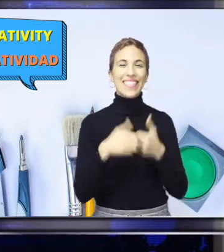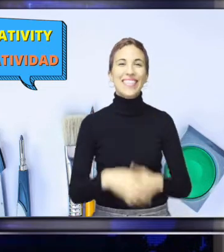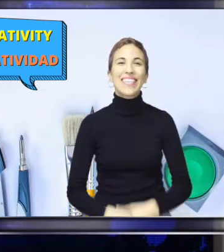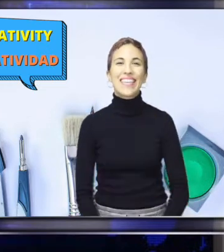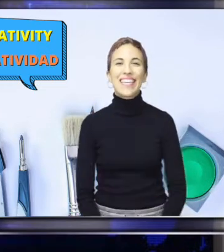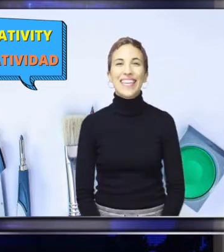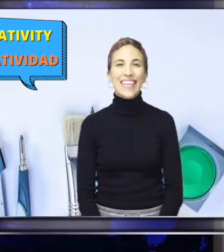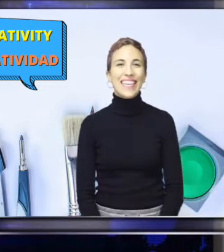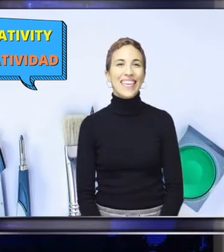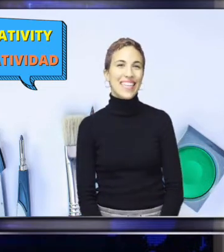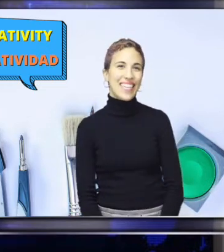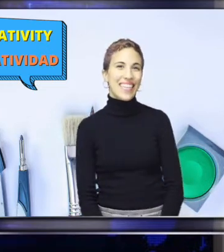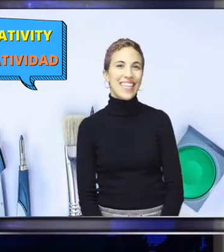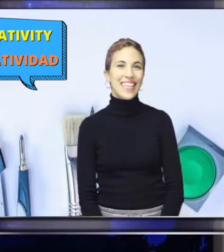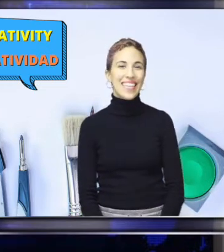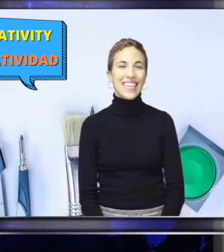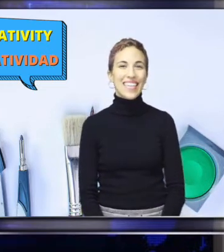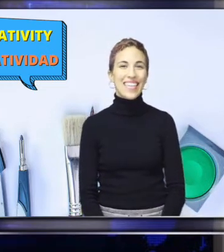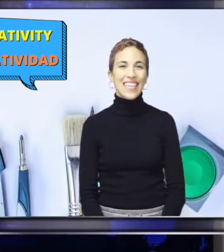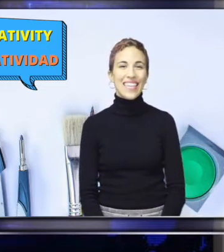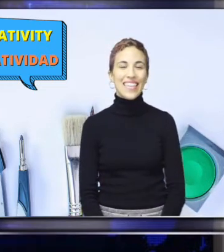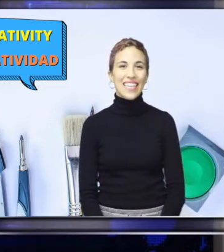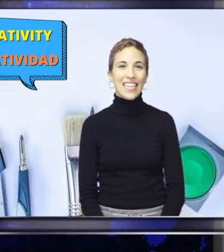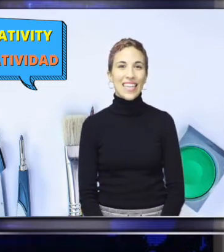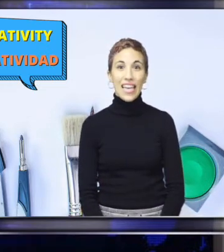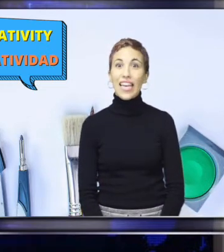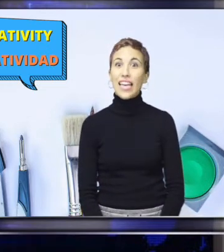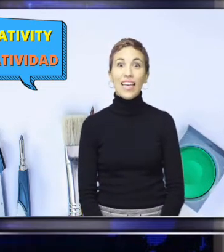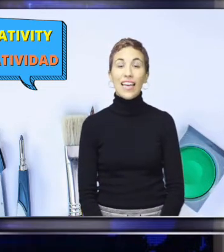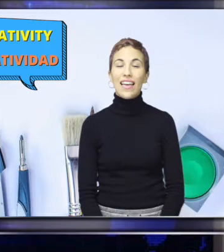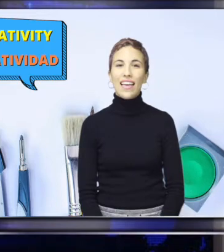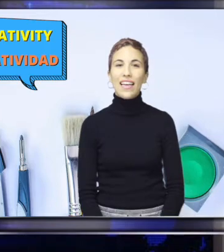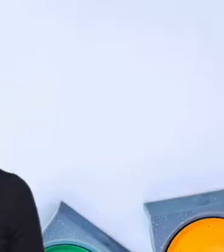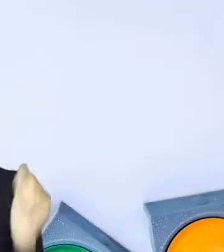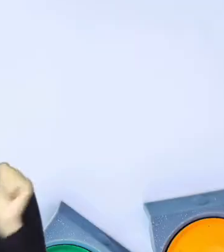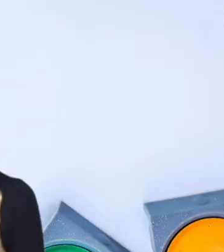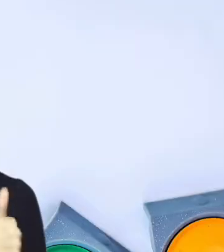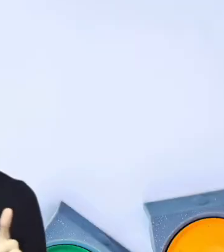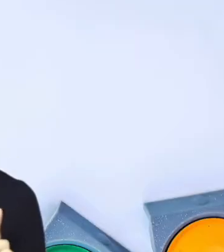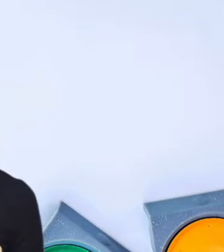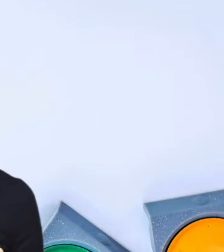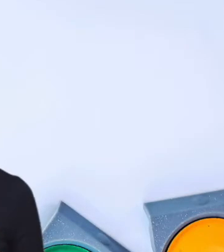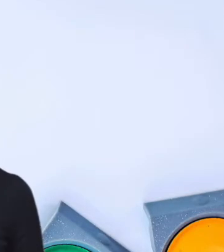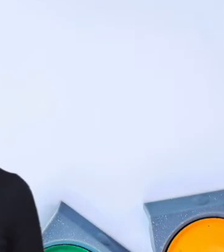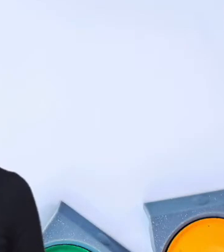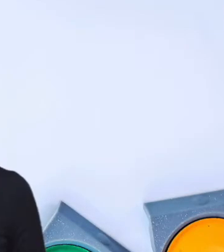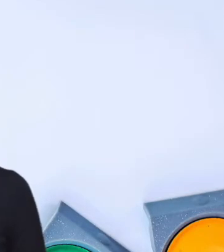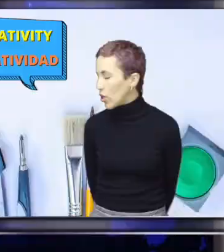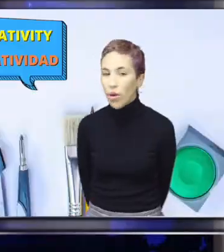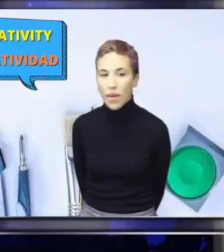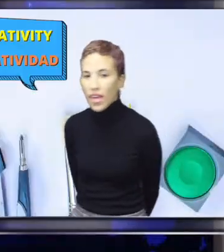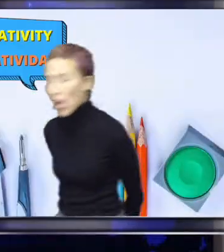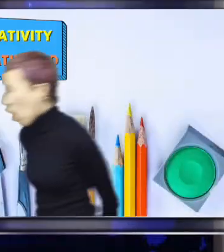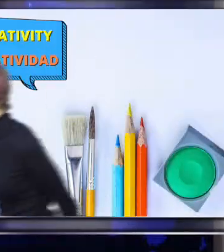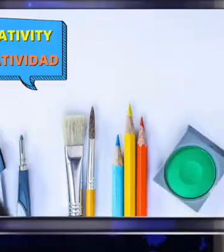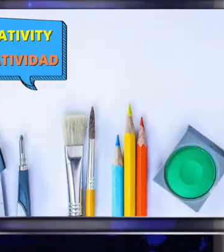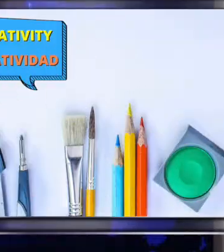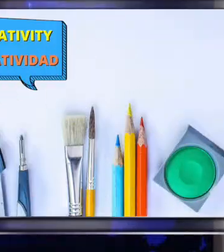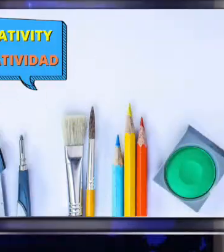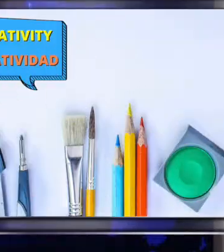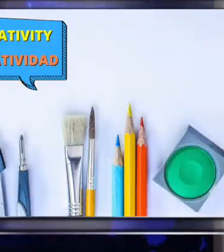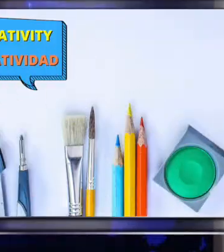So, creativity. Can we talk about some positive actions? Are you ready, Miss Shema? I am ready, Mrs. Hutt. Let me